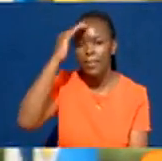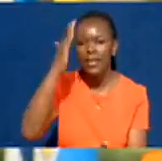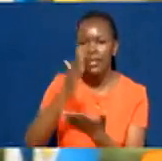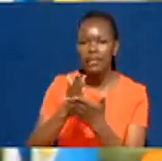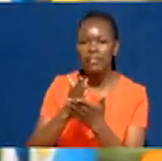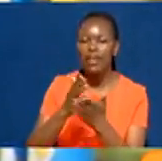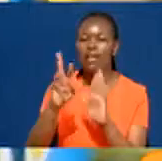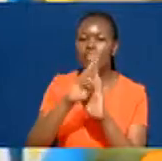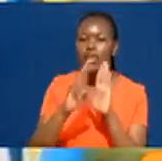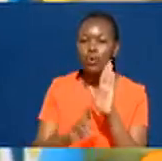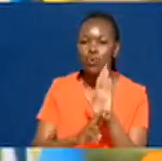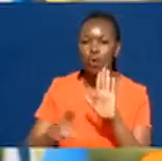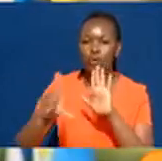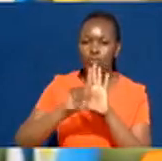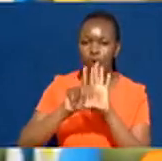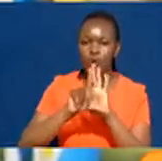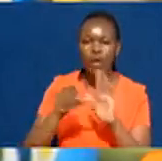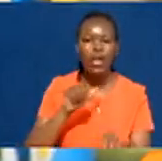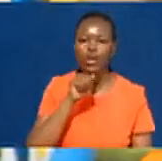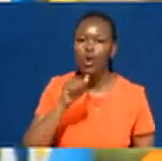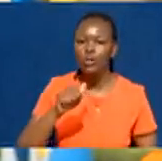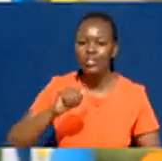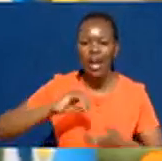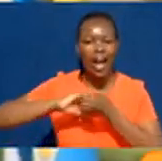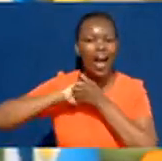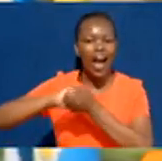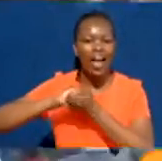I do not believe in the handshake stories.